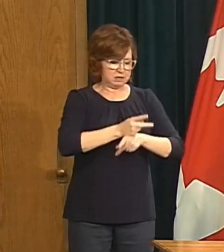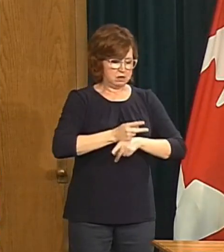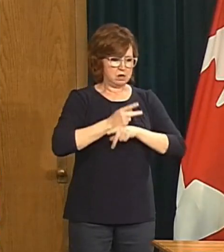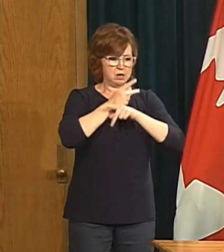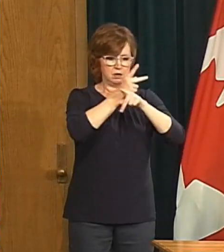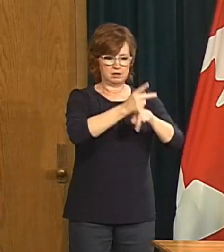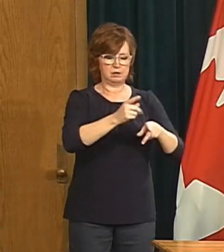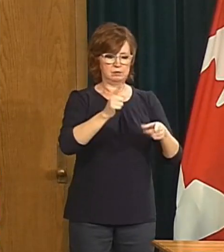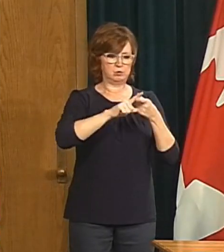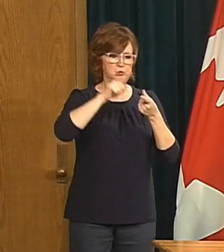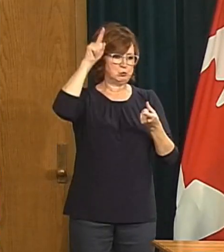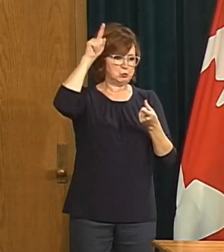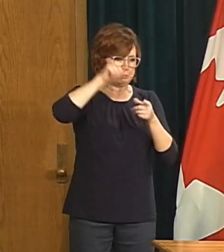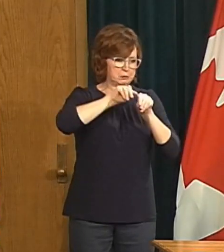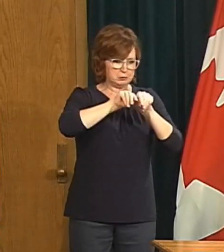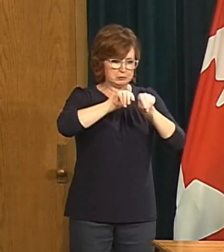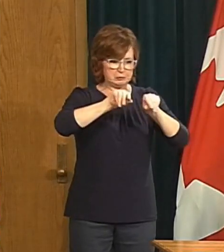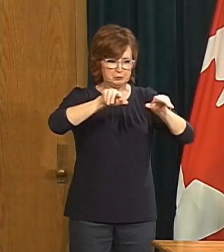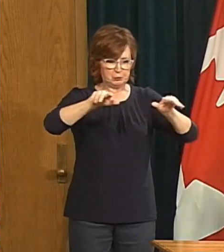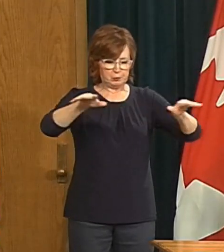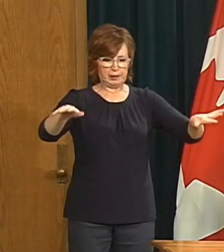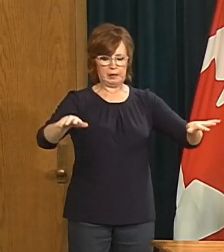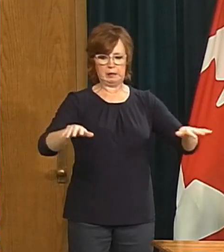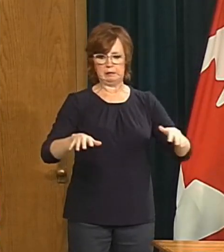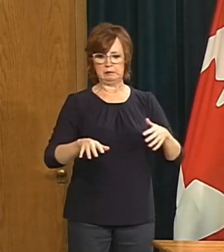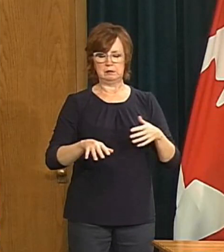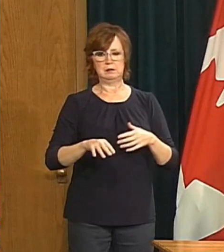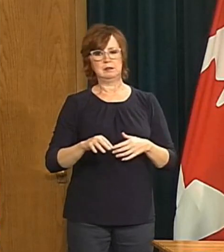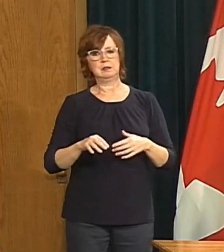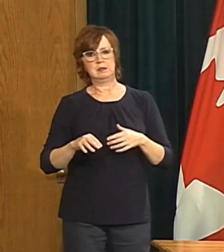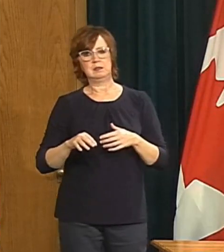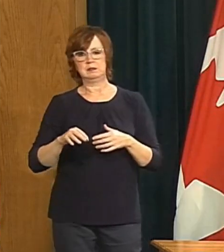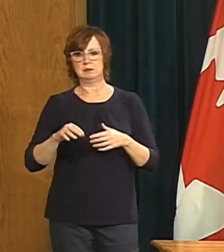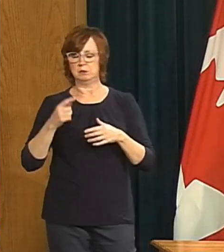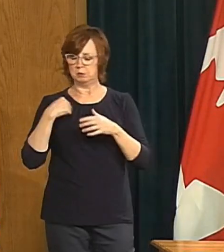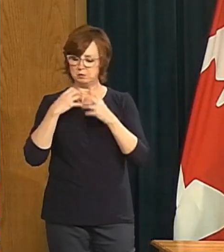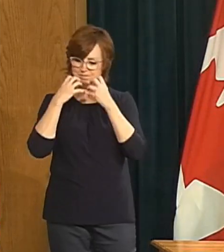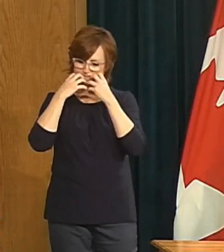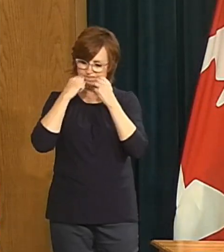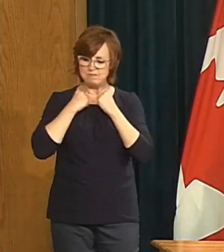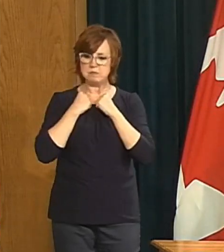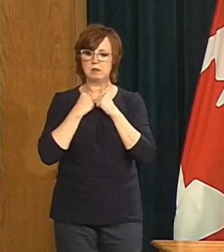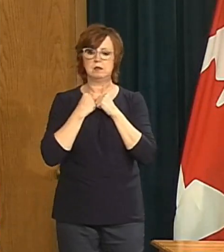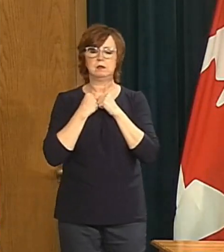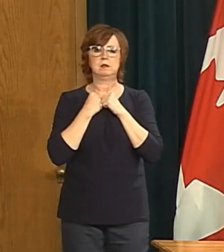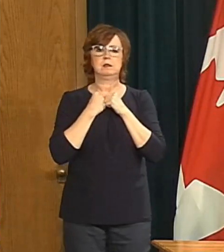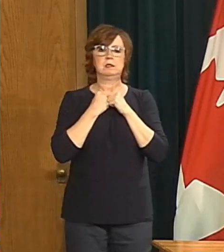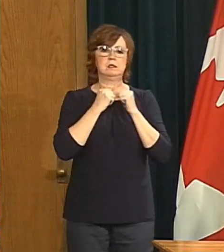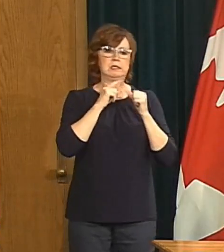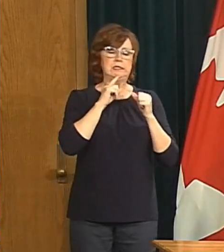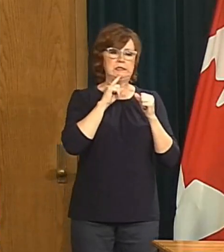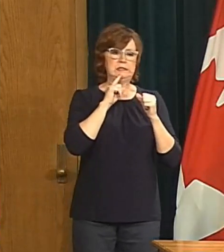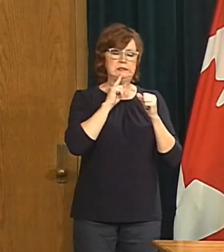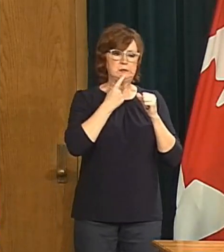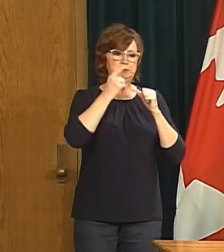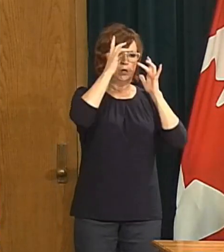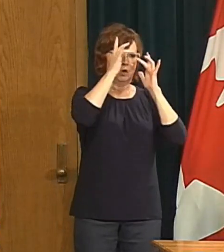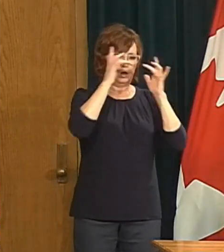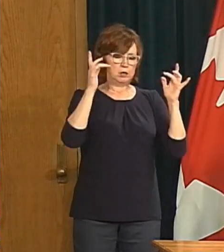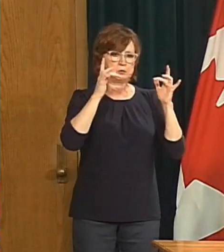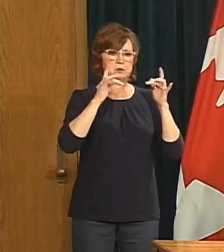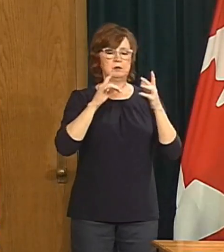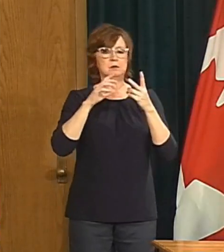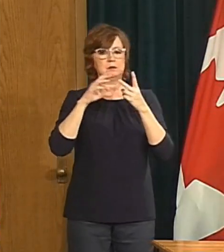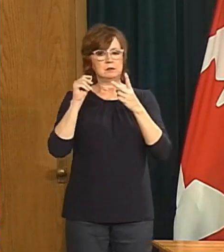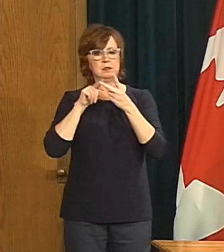not spreading this disease, in particular in our long-term care centers and our acute care facilities, but any of our healthcare facilities